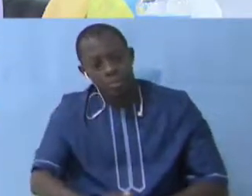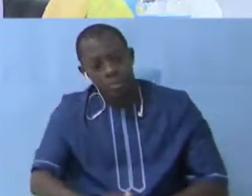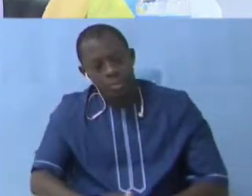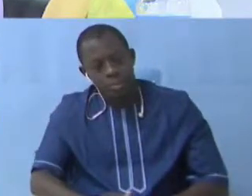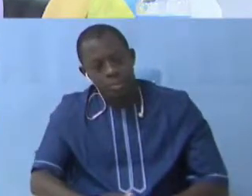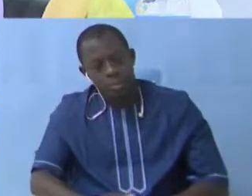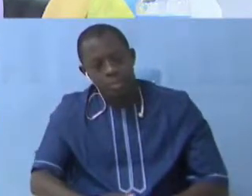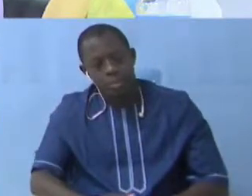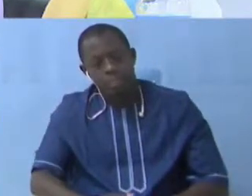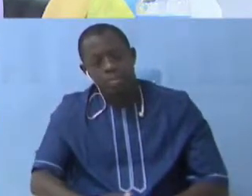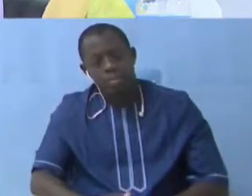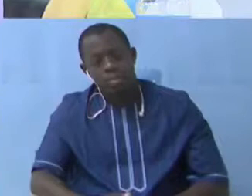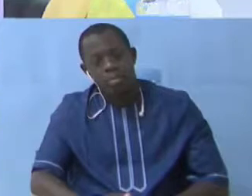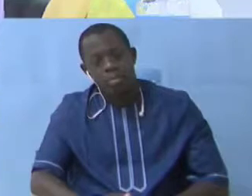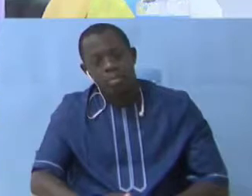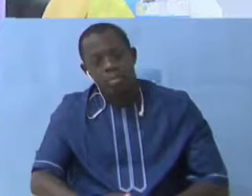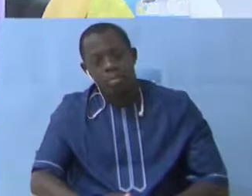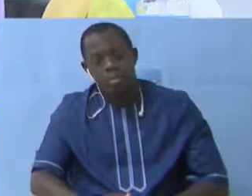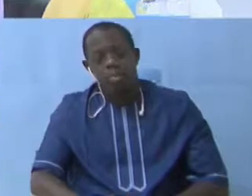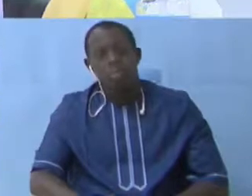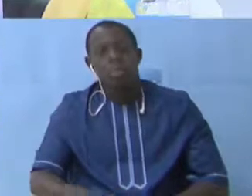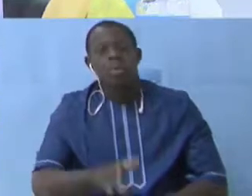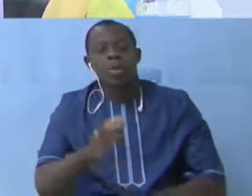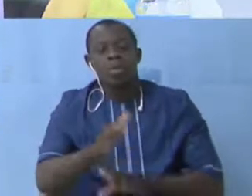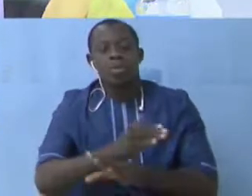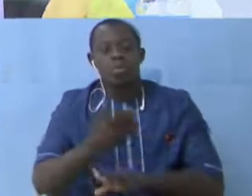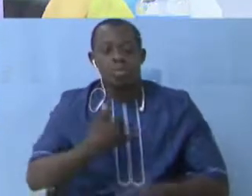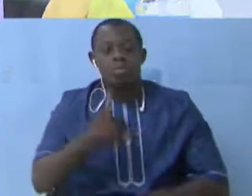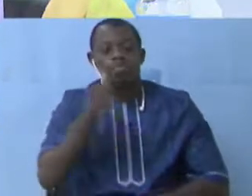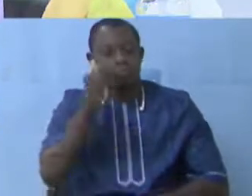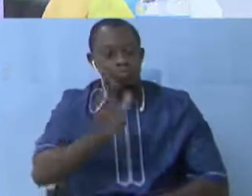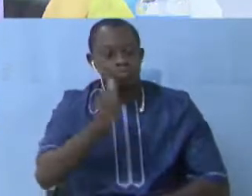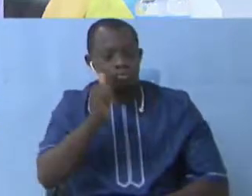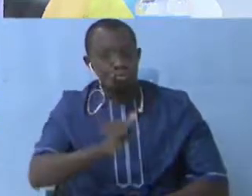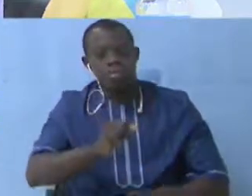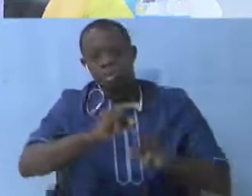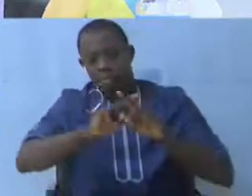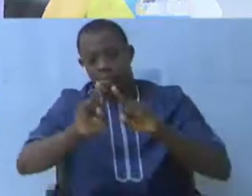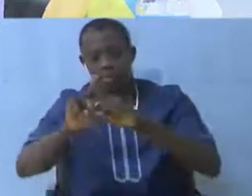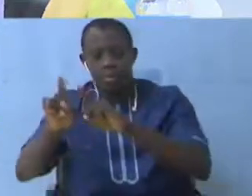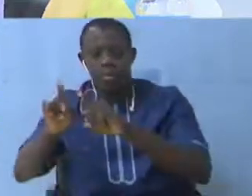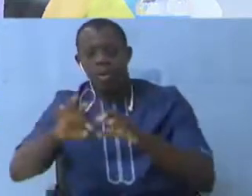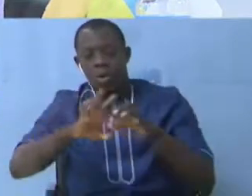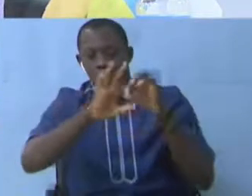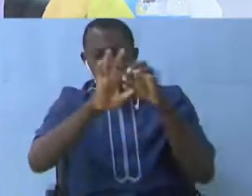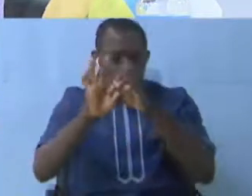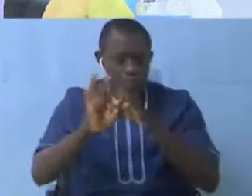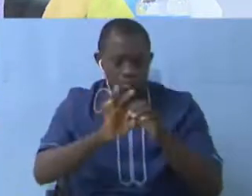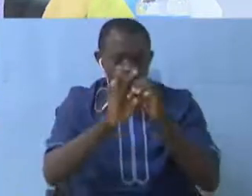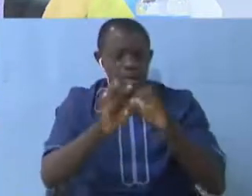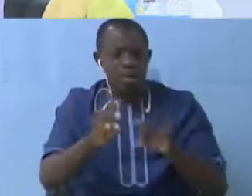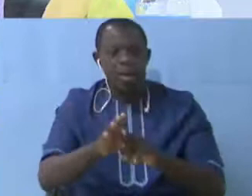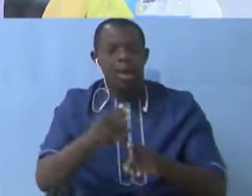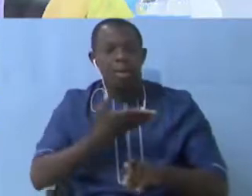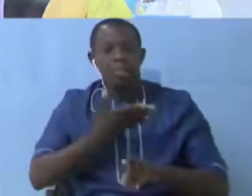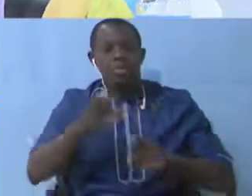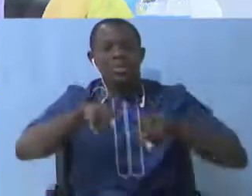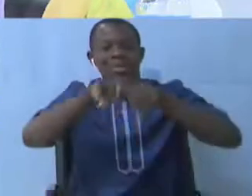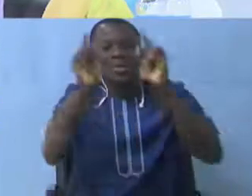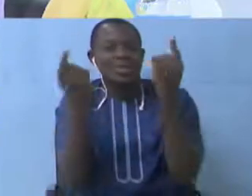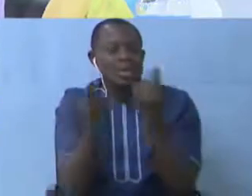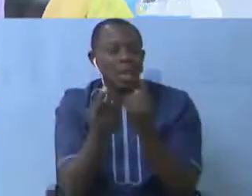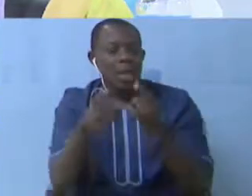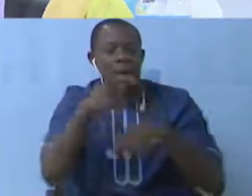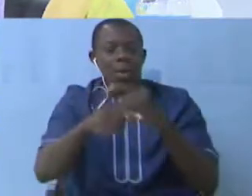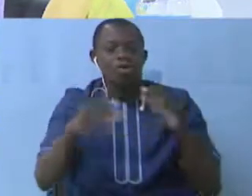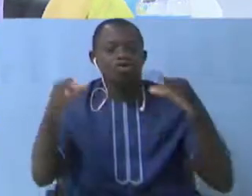July 22nd. Yeah. We used to, with different organizations, have like what generally is like a